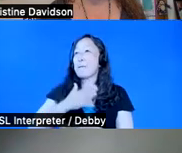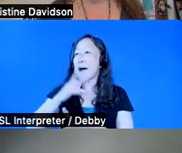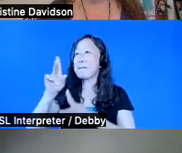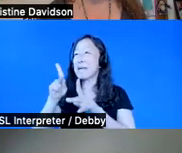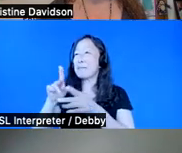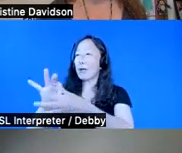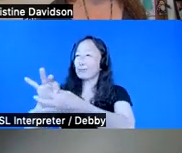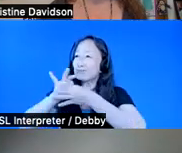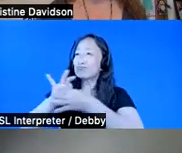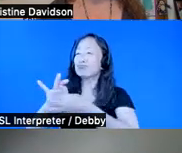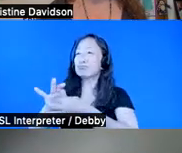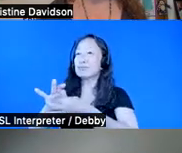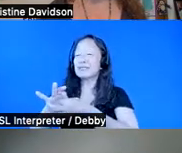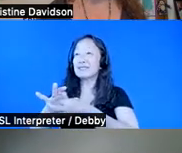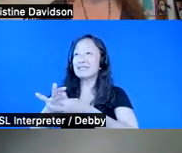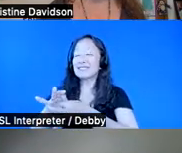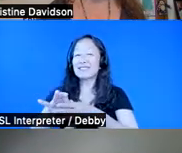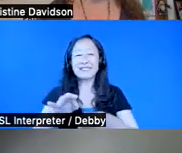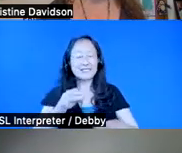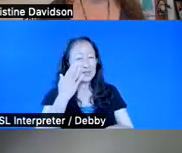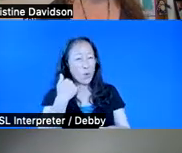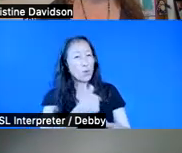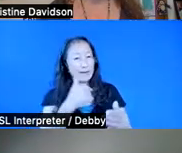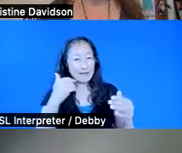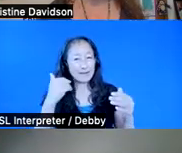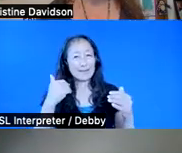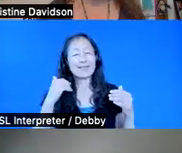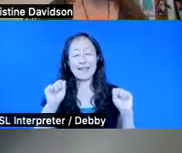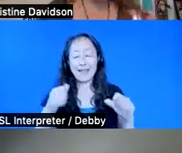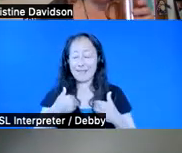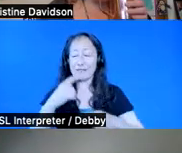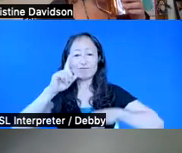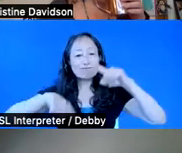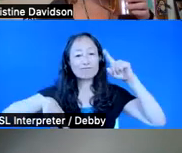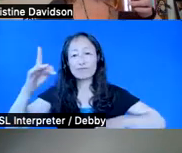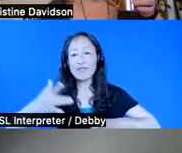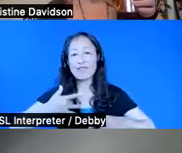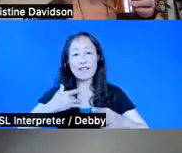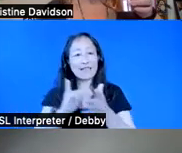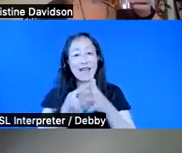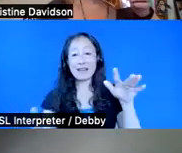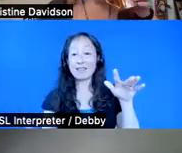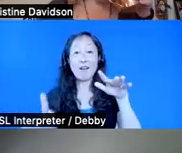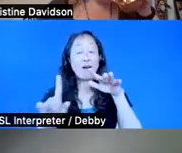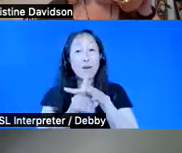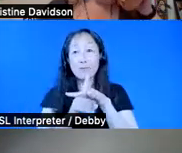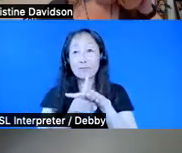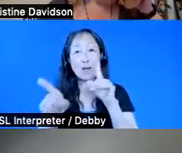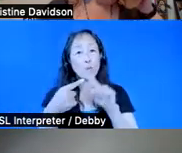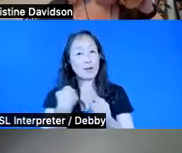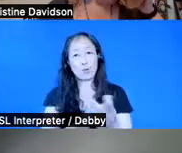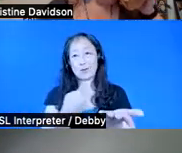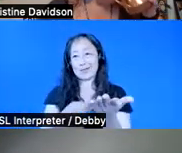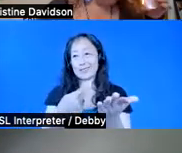given time when we're talking about this kind of stuff. Okay. I got to drink a little water.